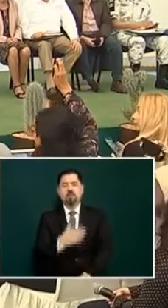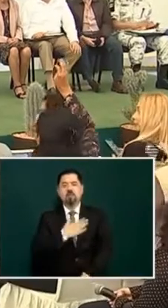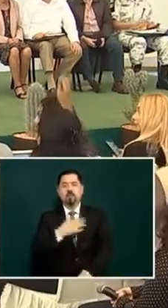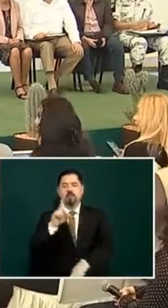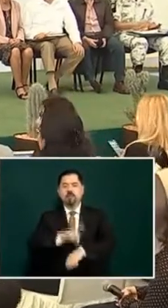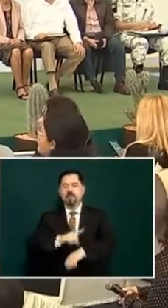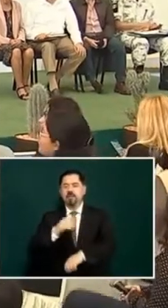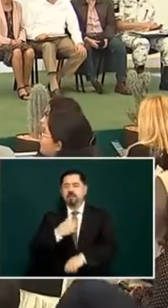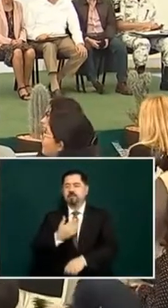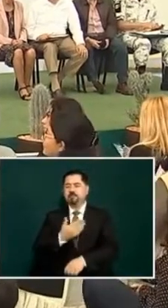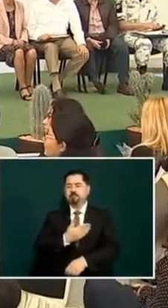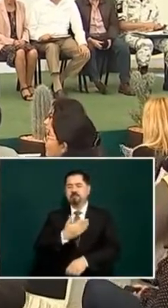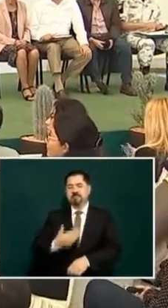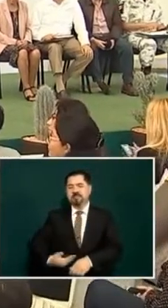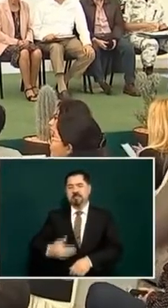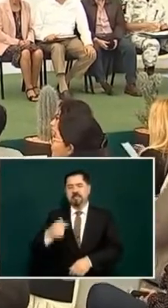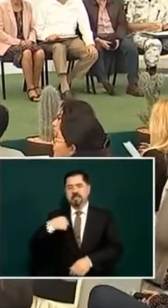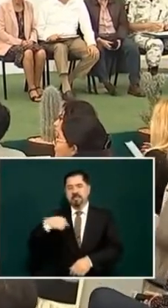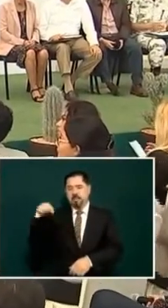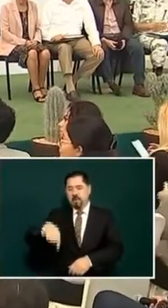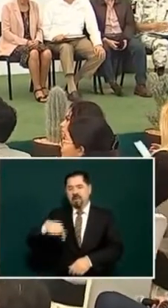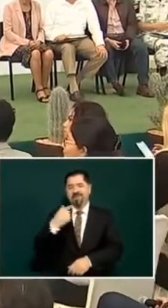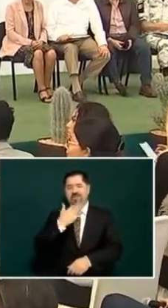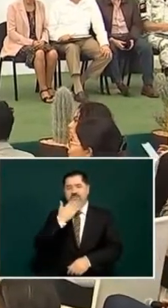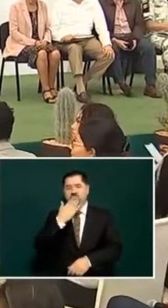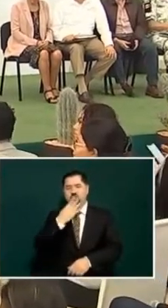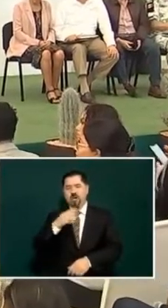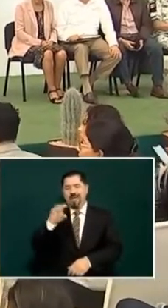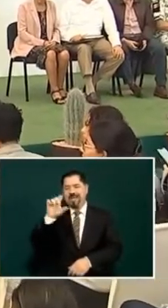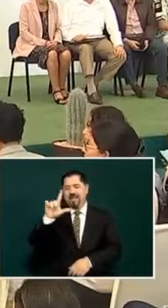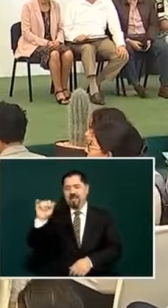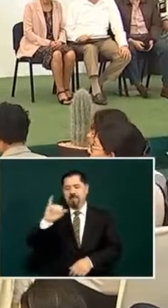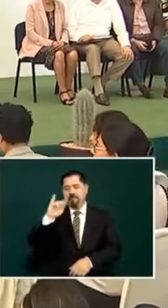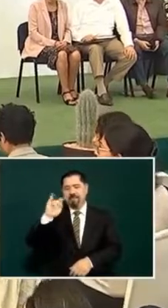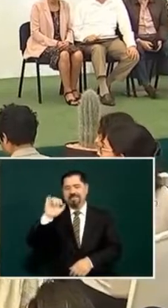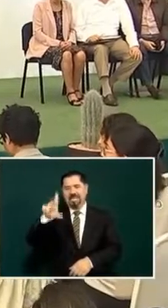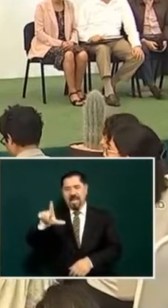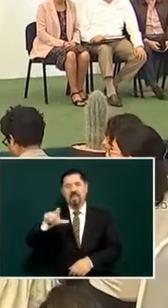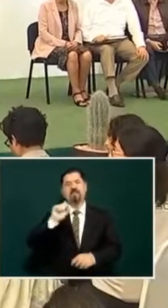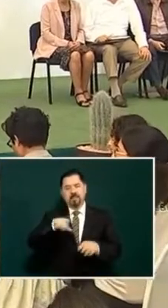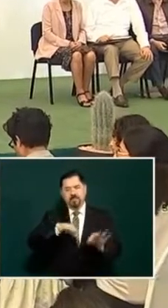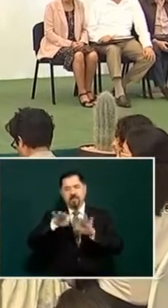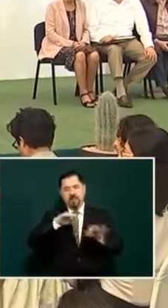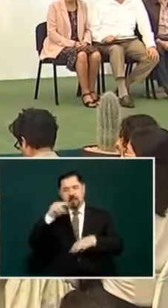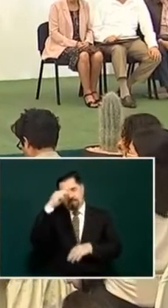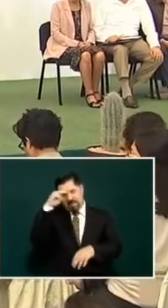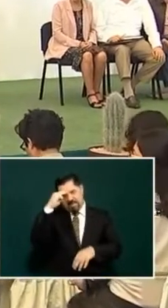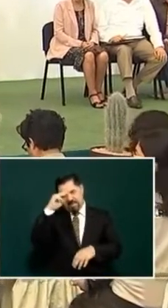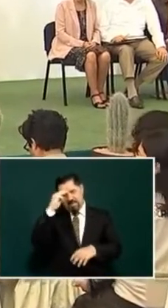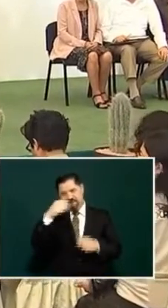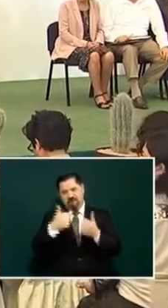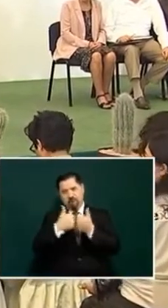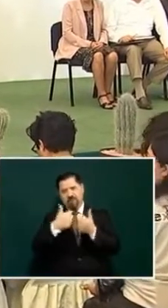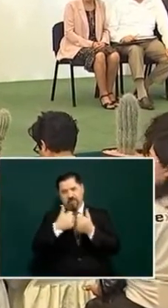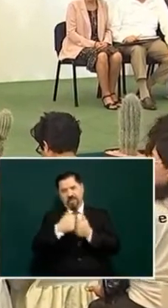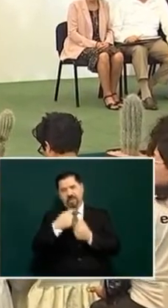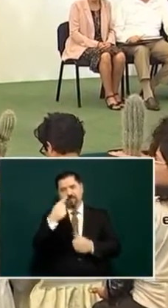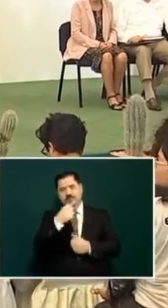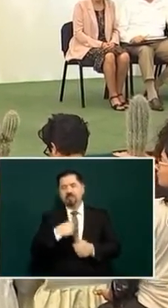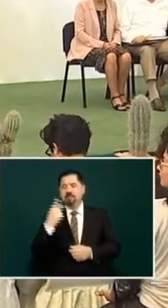hello mr. president from Sonora chronic Don mahogany and deep nante wanna